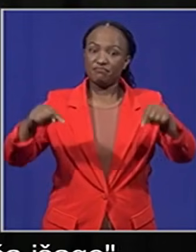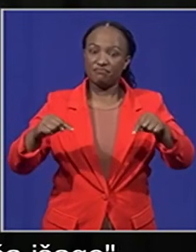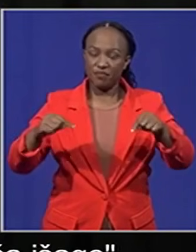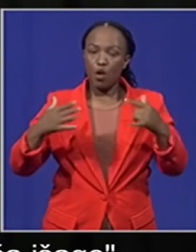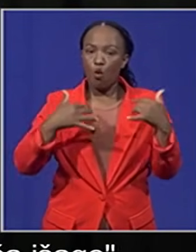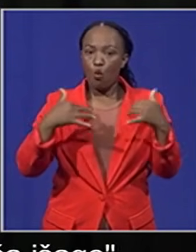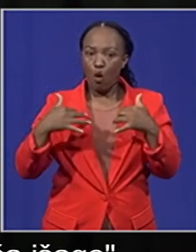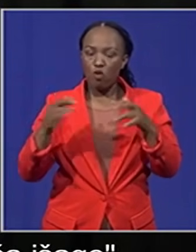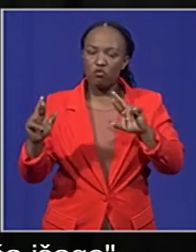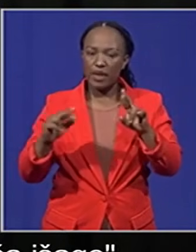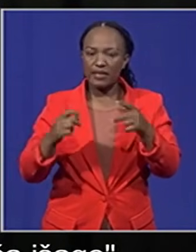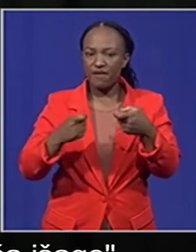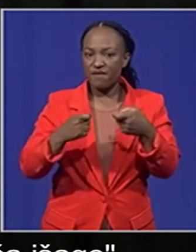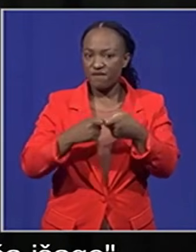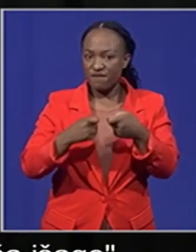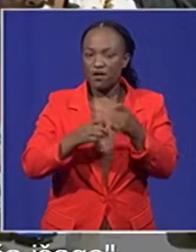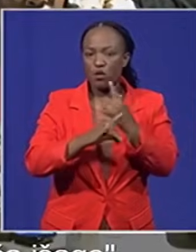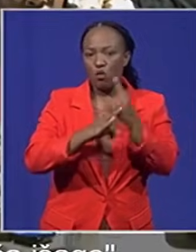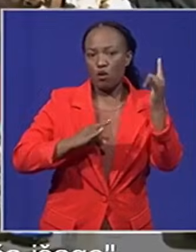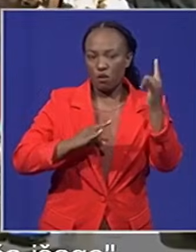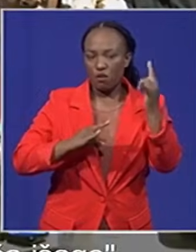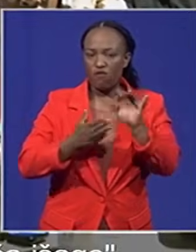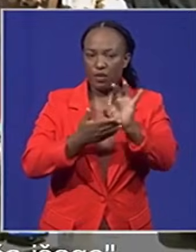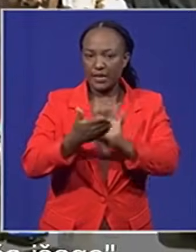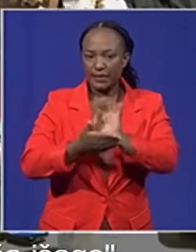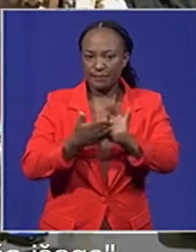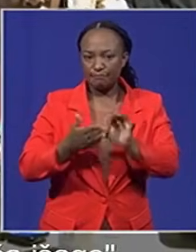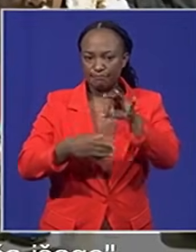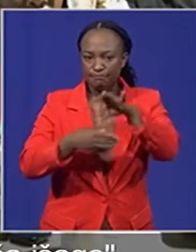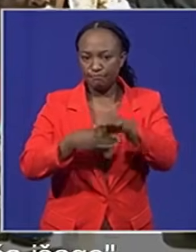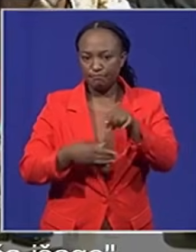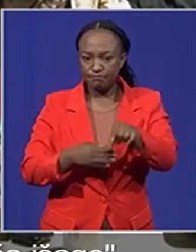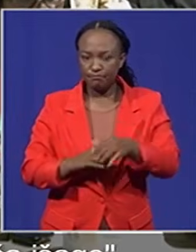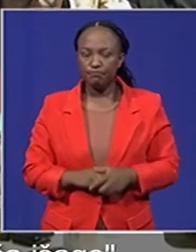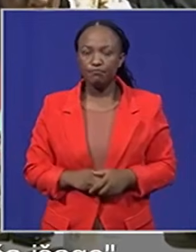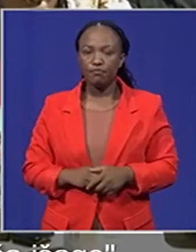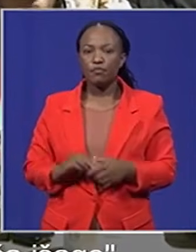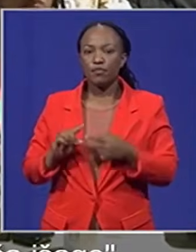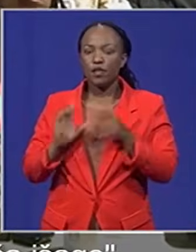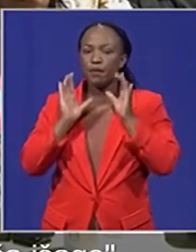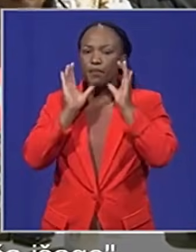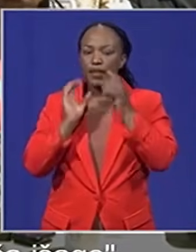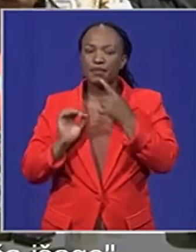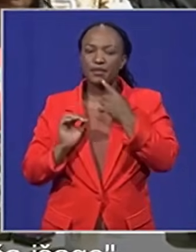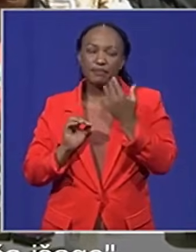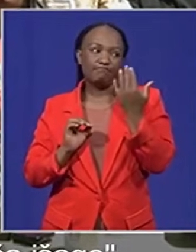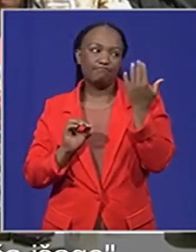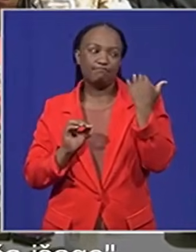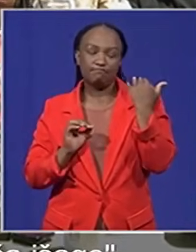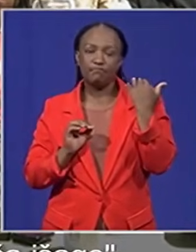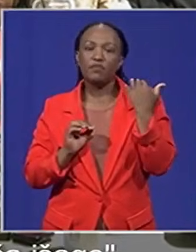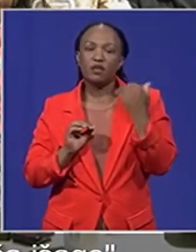to emerge victorious in these elections. Ka ge bohlale bo etswa lebading Malema o re ba ithutile tše dintši dikgetong tša ngwaga